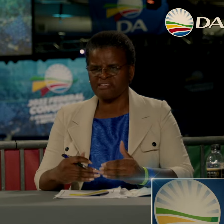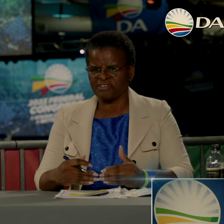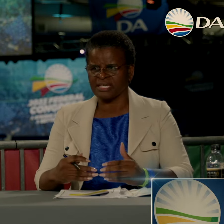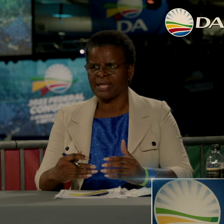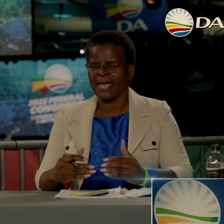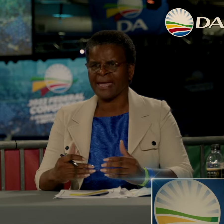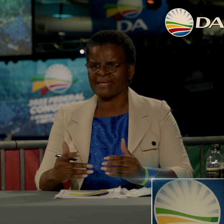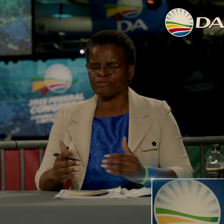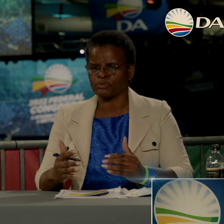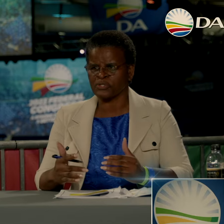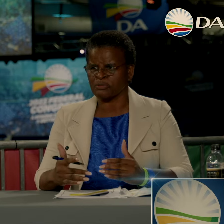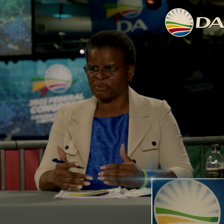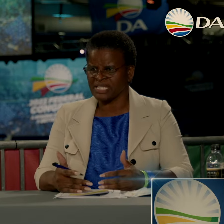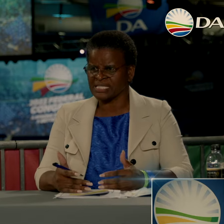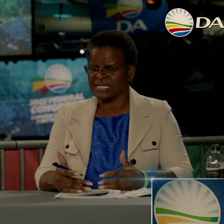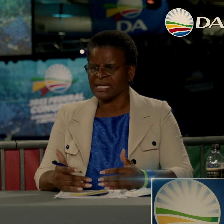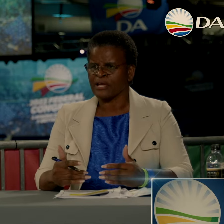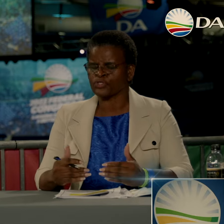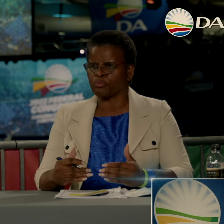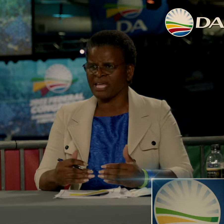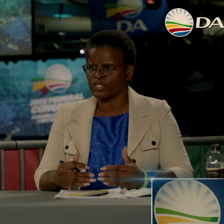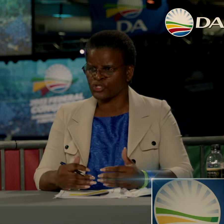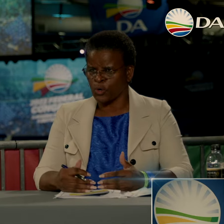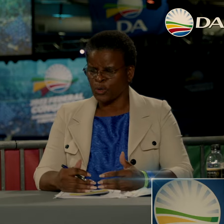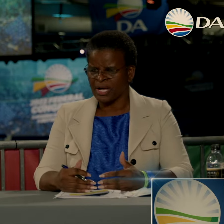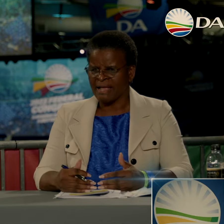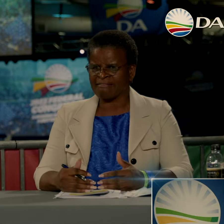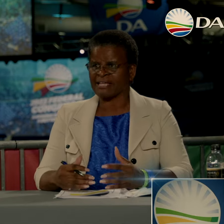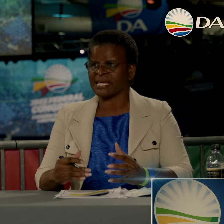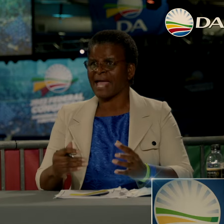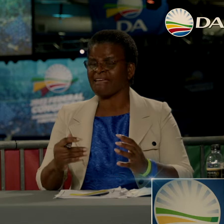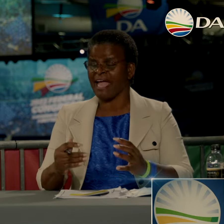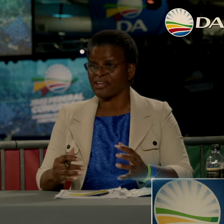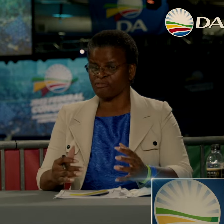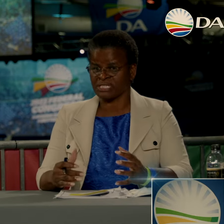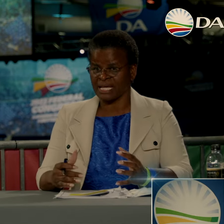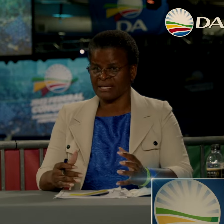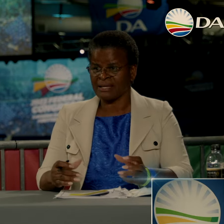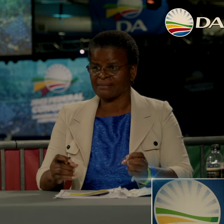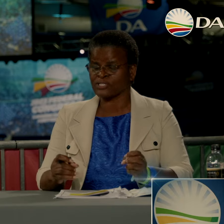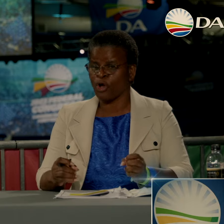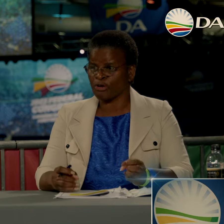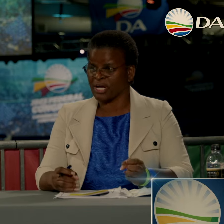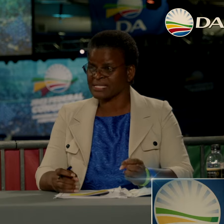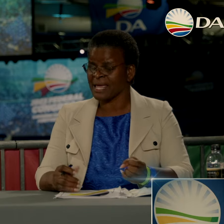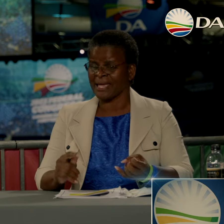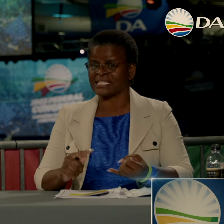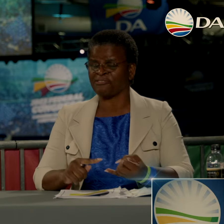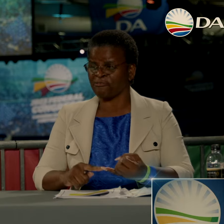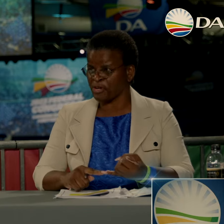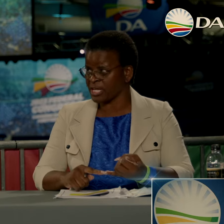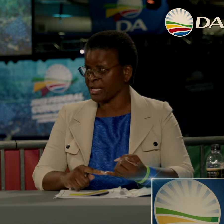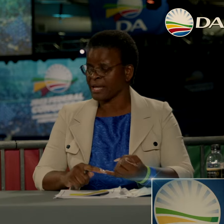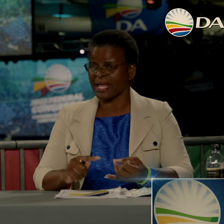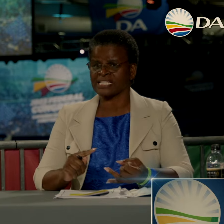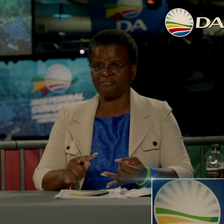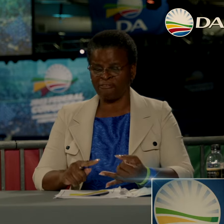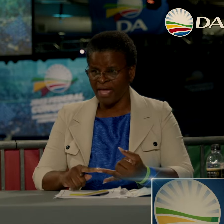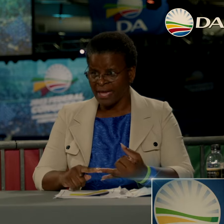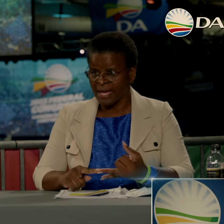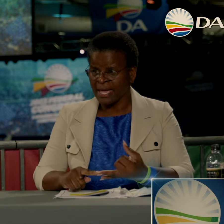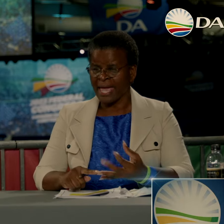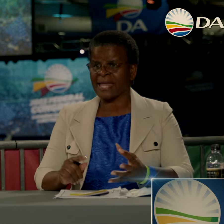were given a responsibility to make sure that at the end of the day, this Congress is free,